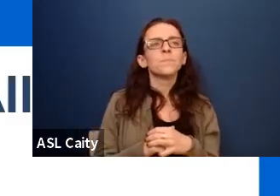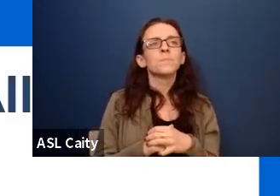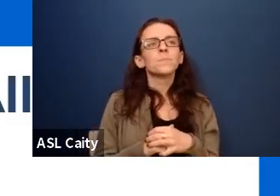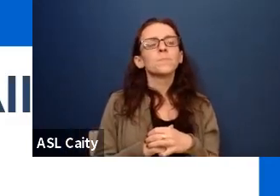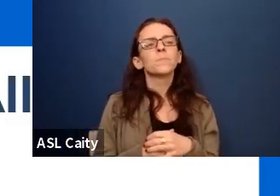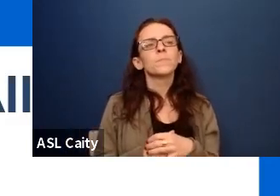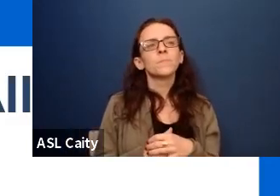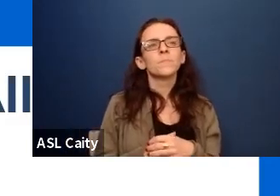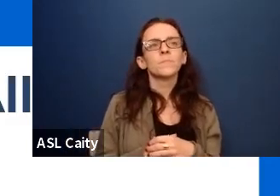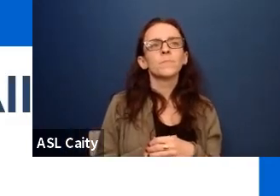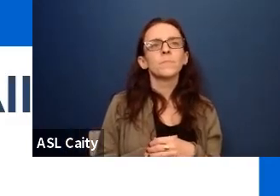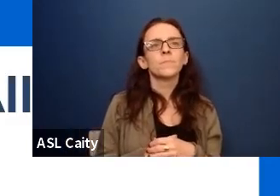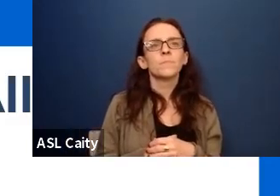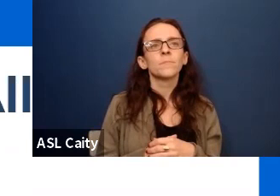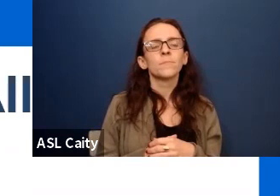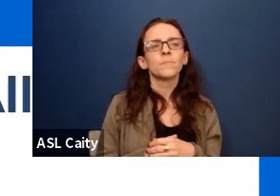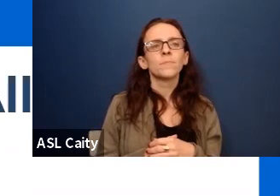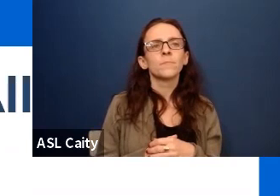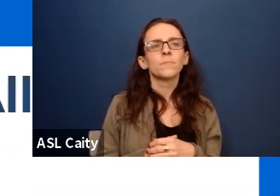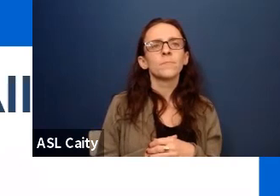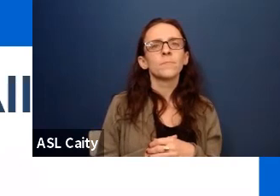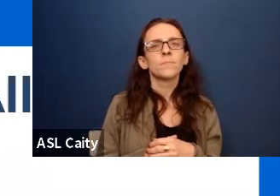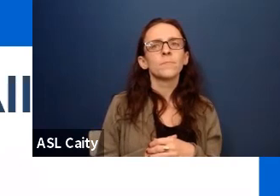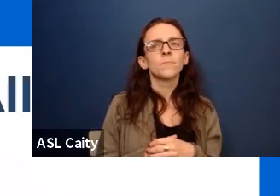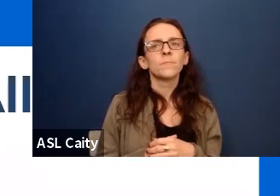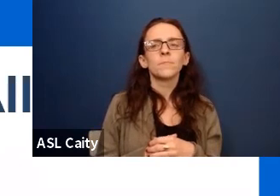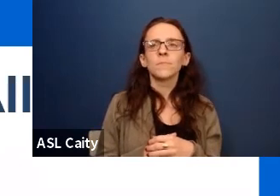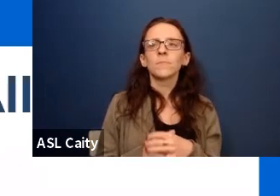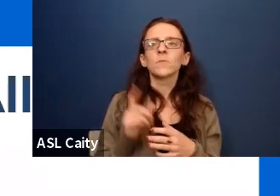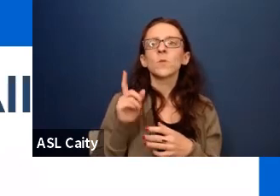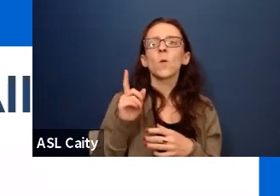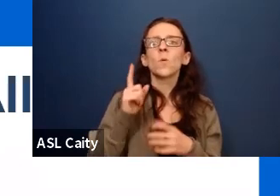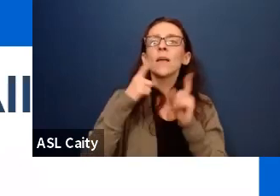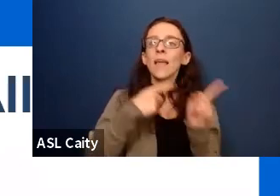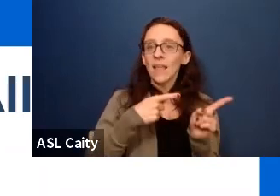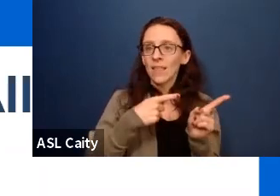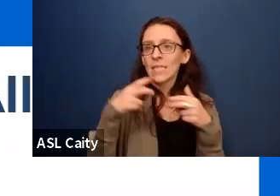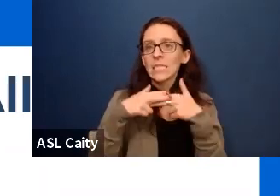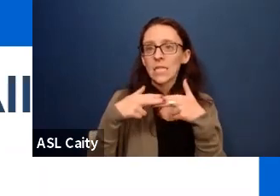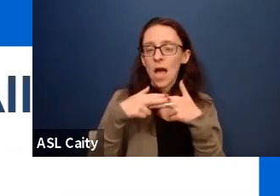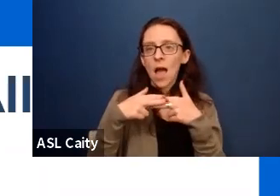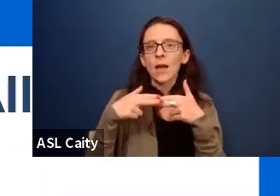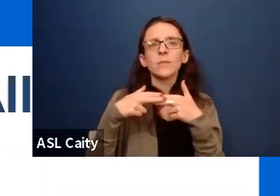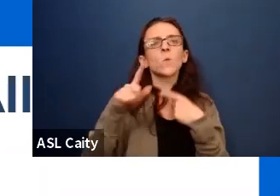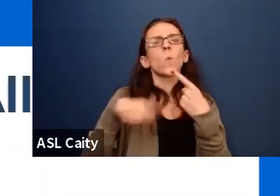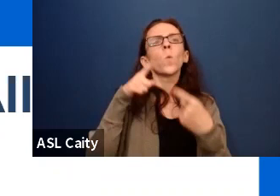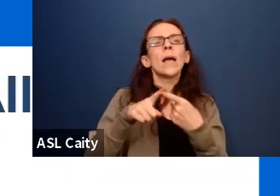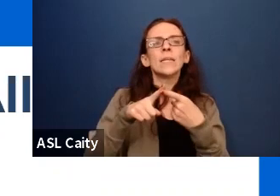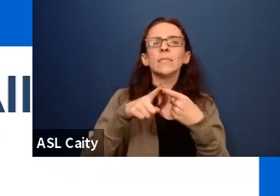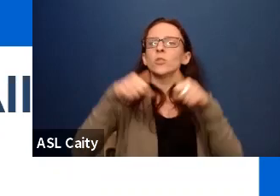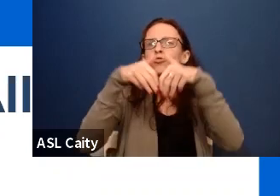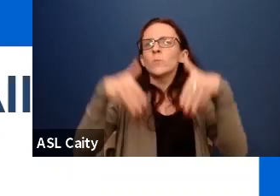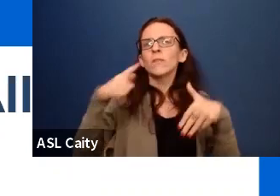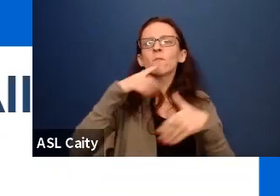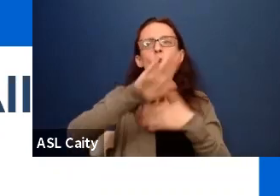So this slide is looking at when it's distributed for all school age